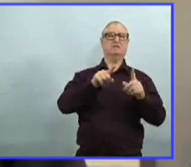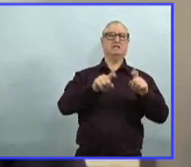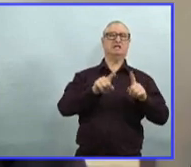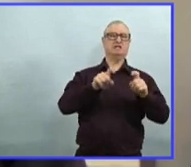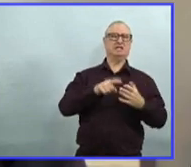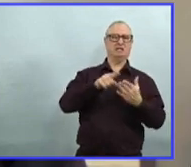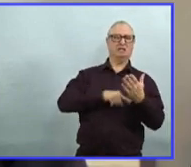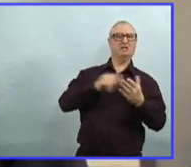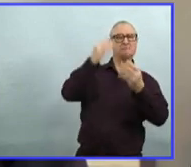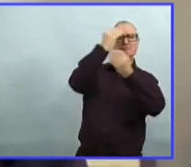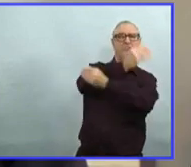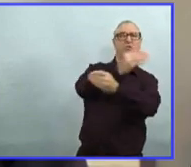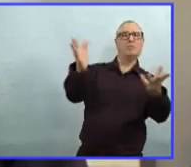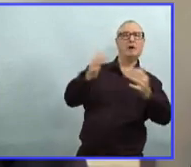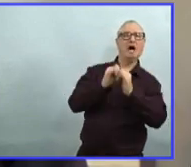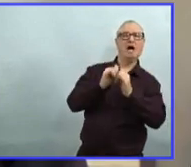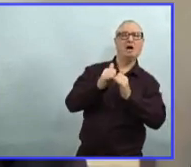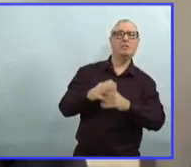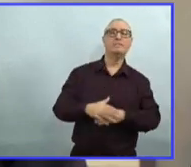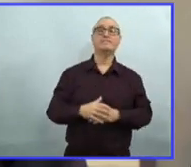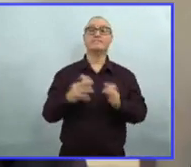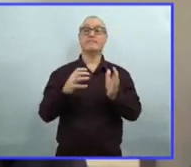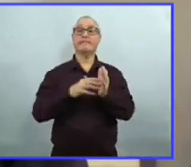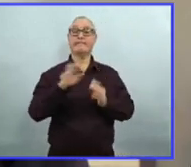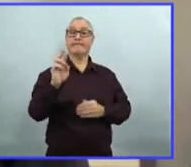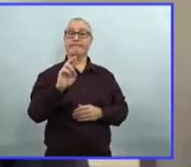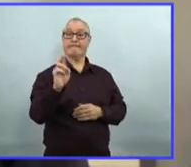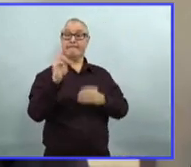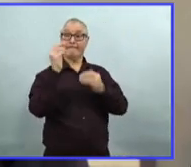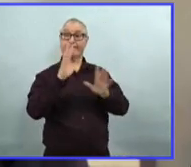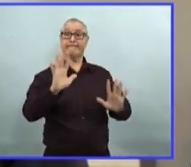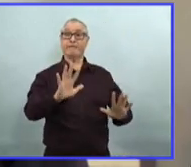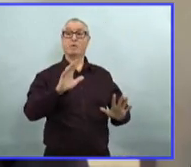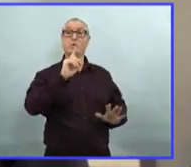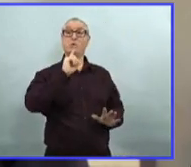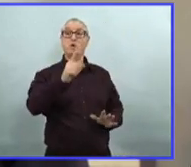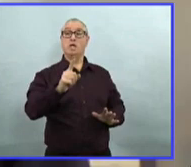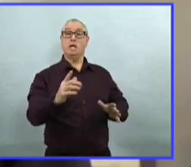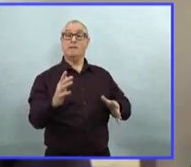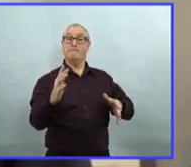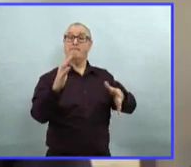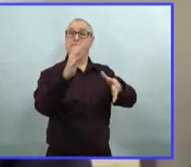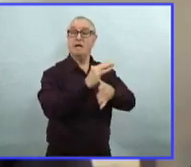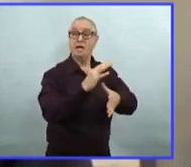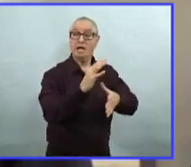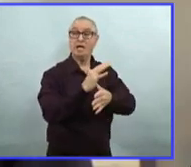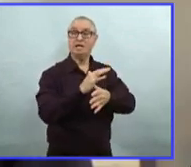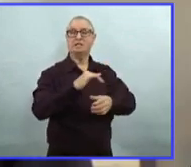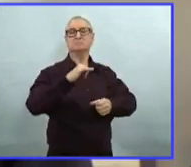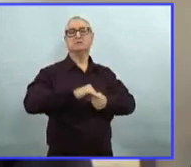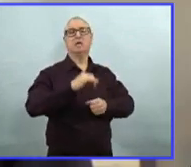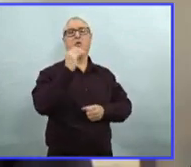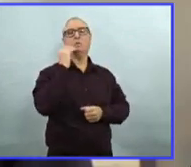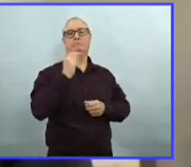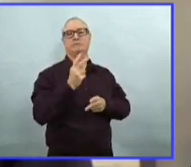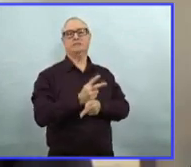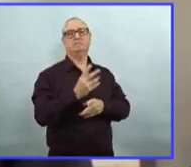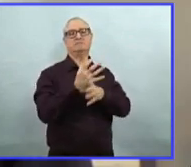It's a lot of evidence is showing that it is likely to be less severe, but it's